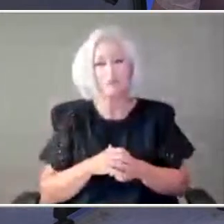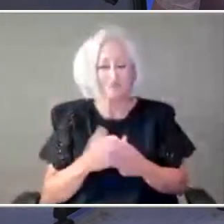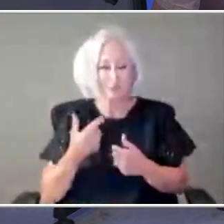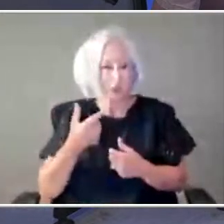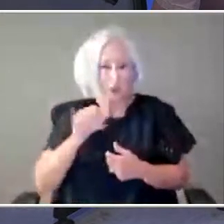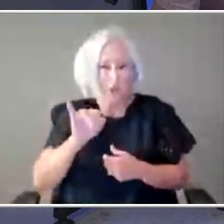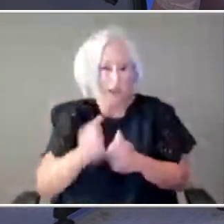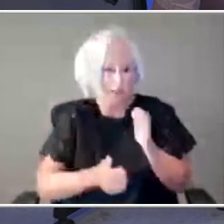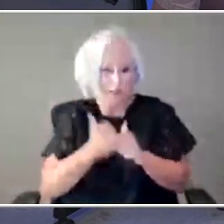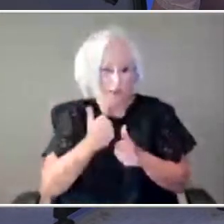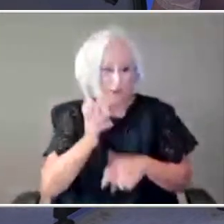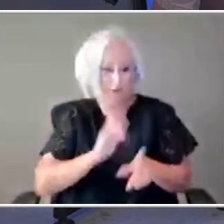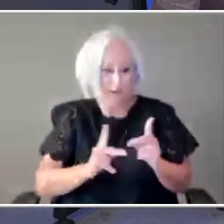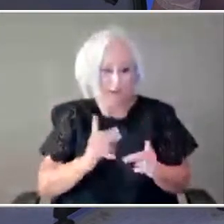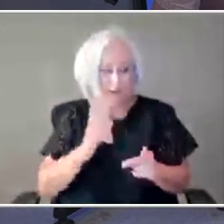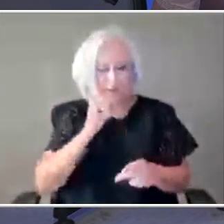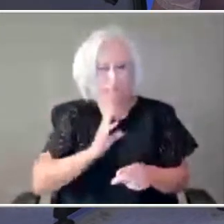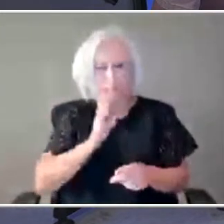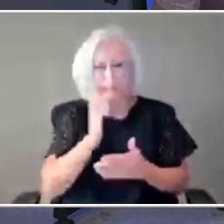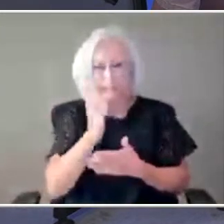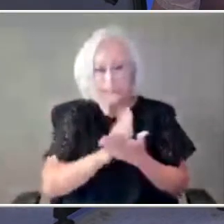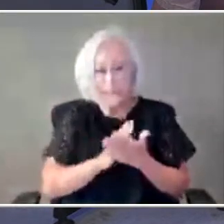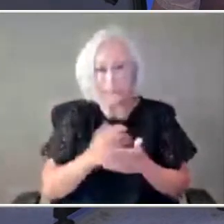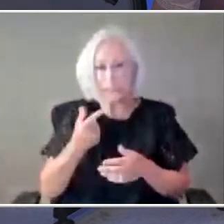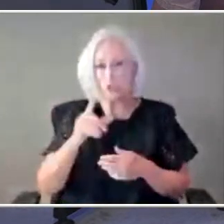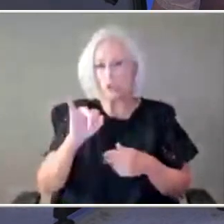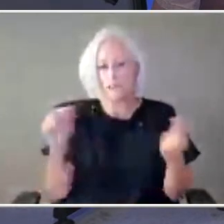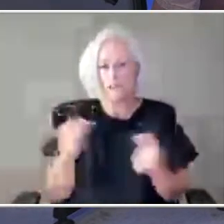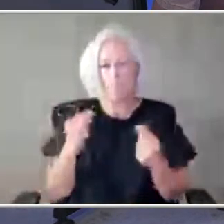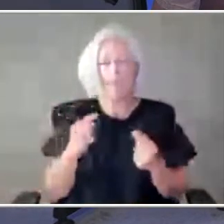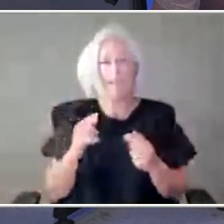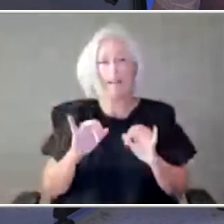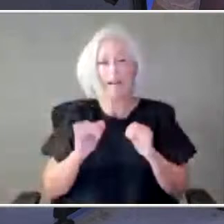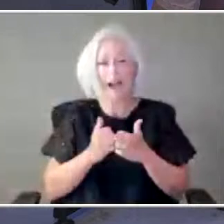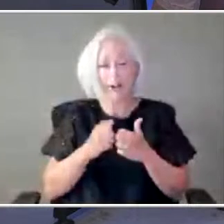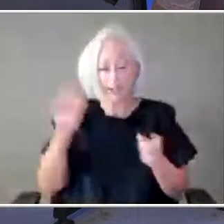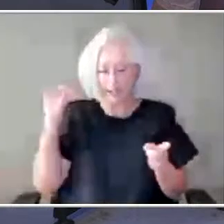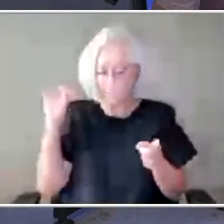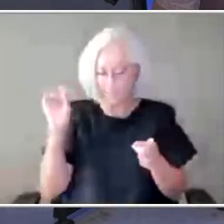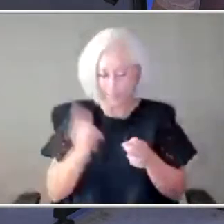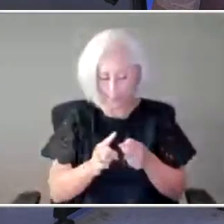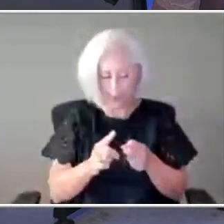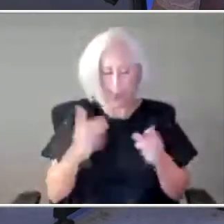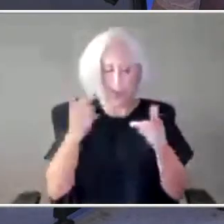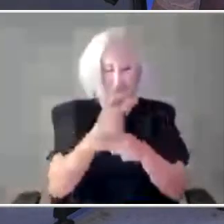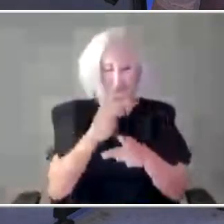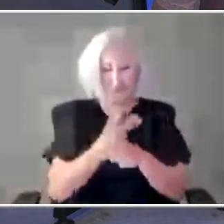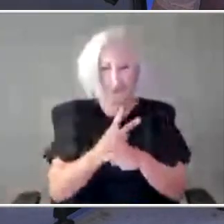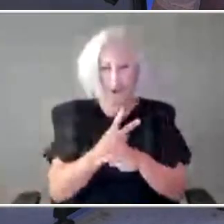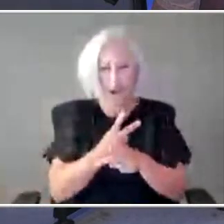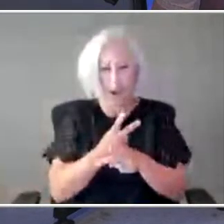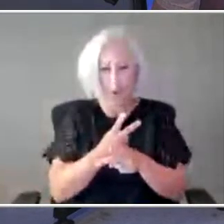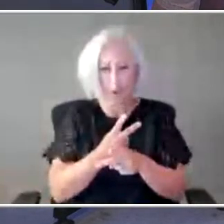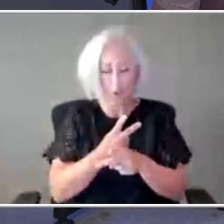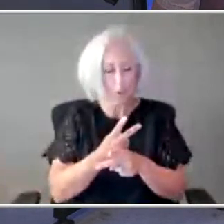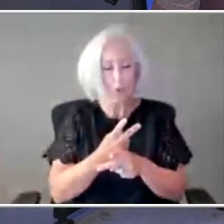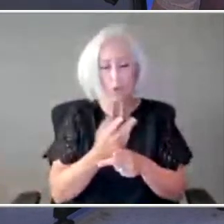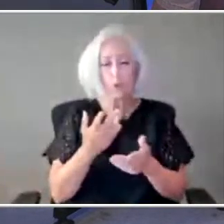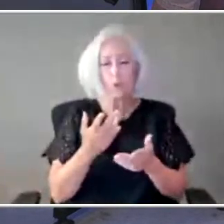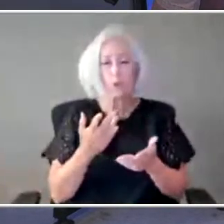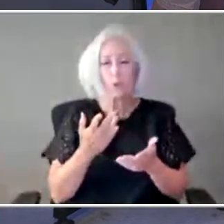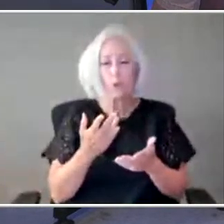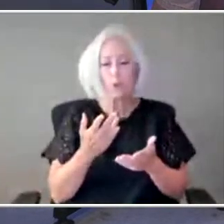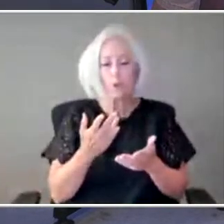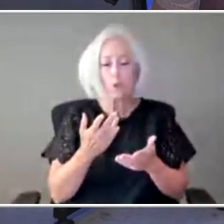GI pain at some point, but how can we drill down a little bit more about what would lead us to get to a doctor and